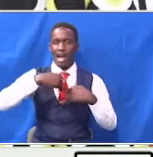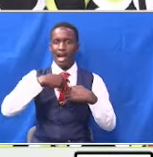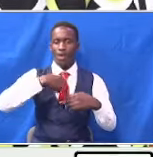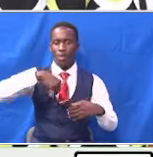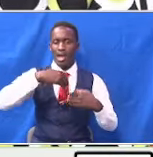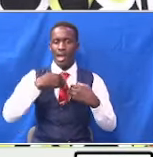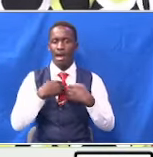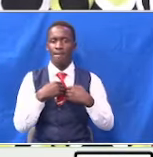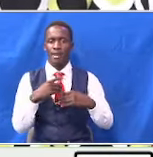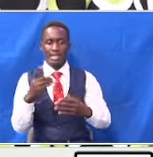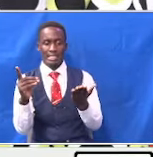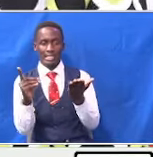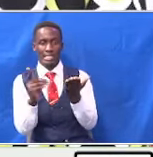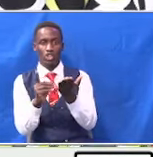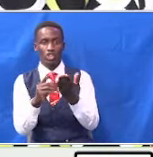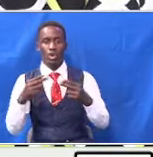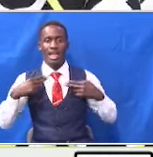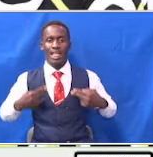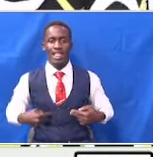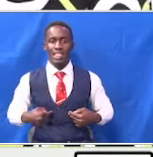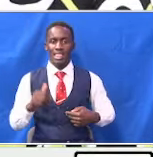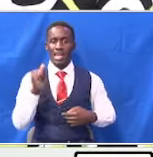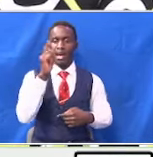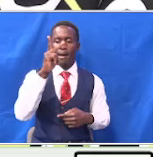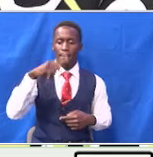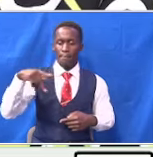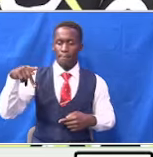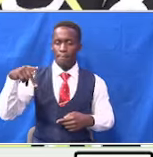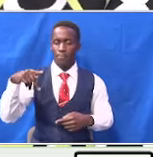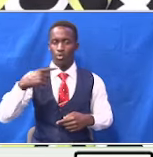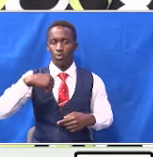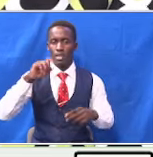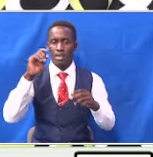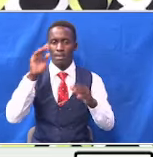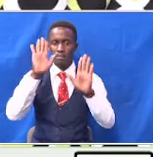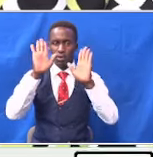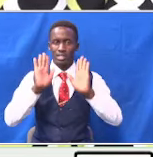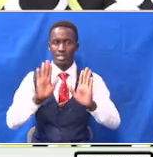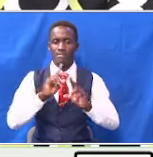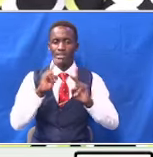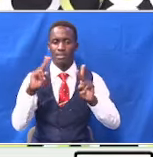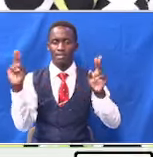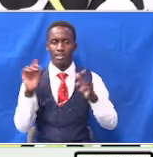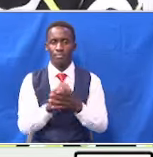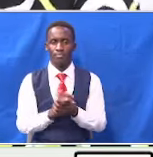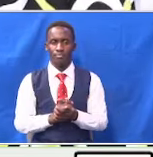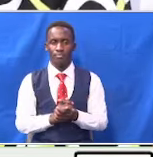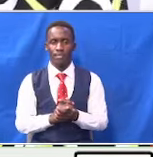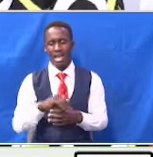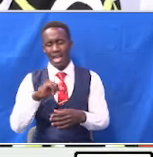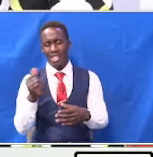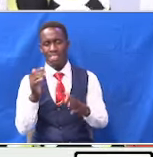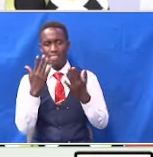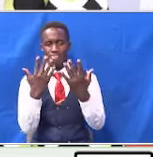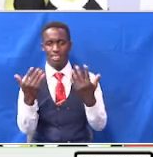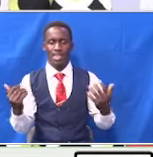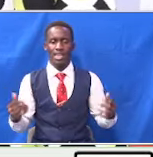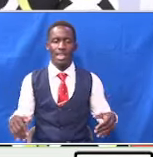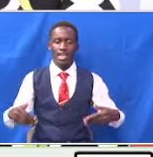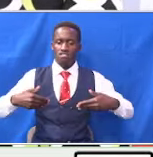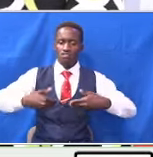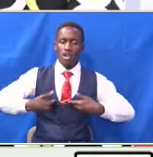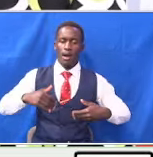something that we need to underscore. All right. I want to move forward on the issue of young people. Please. Something he said that women were so excited about.